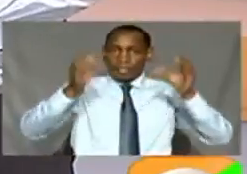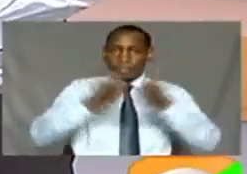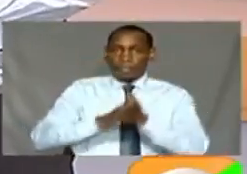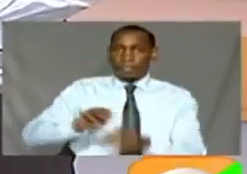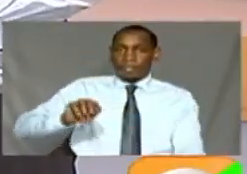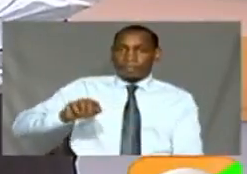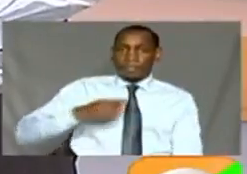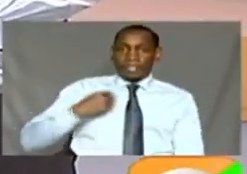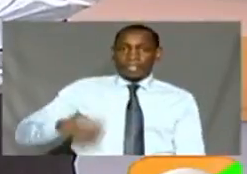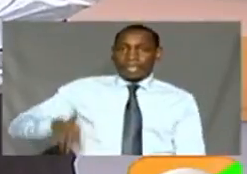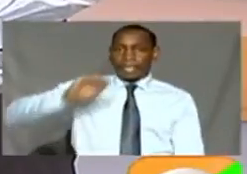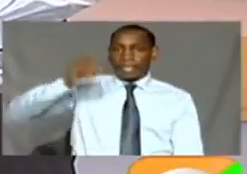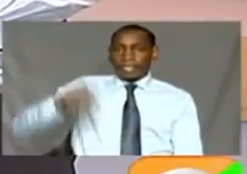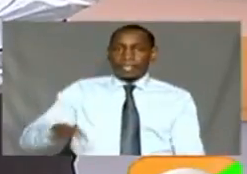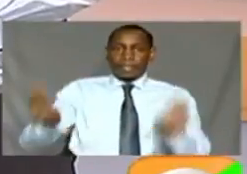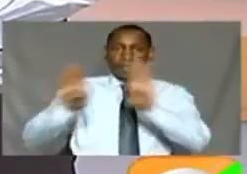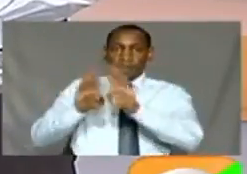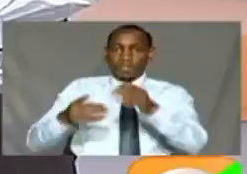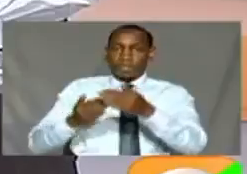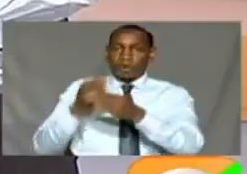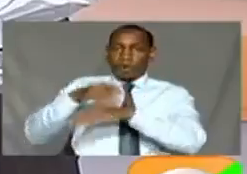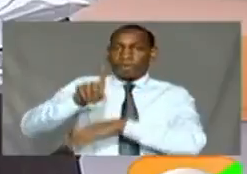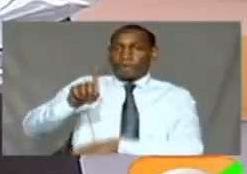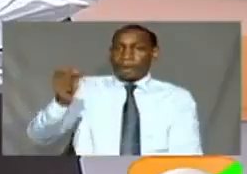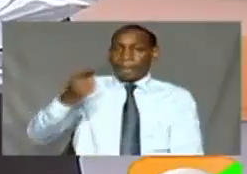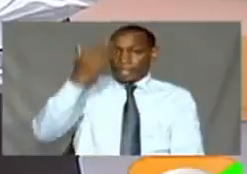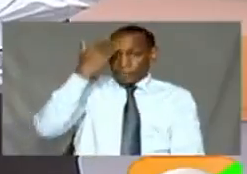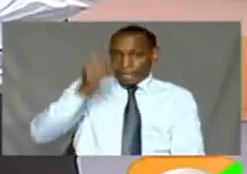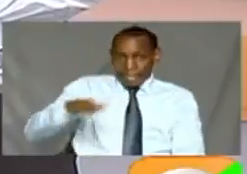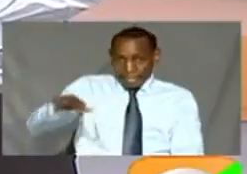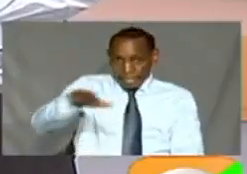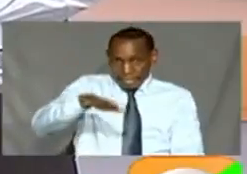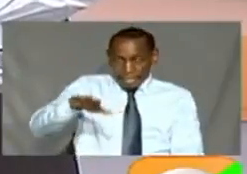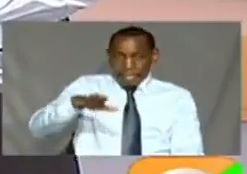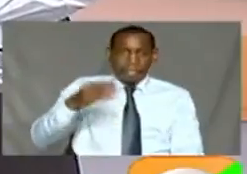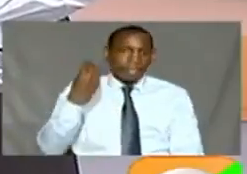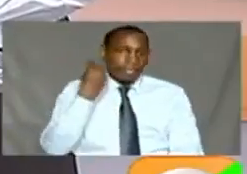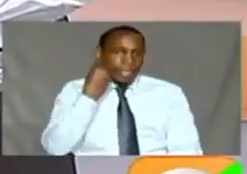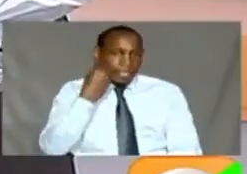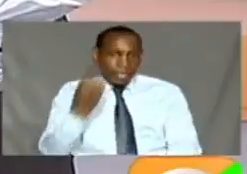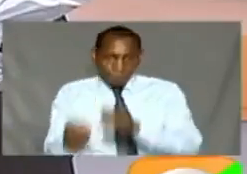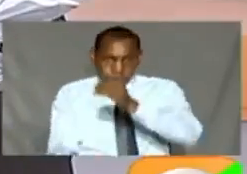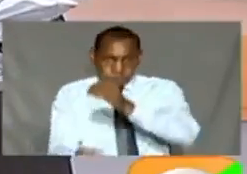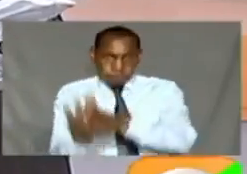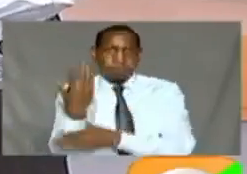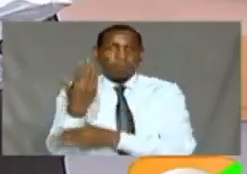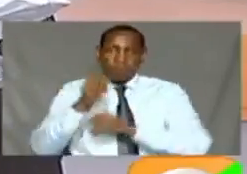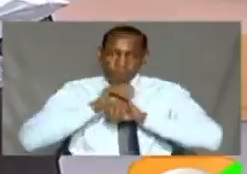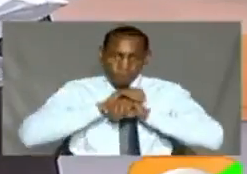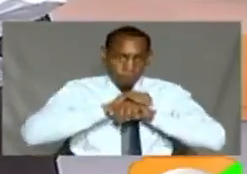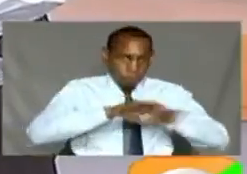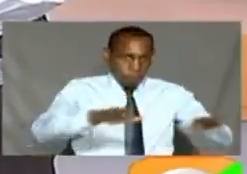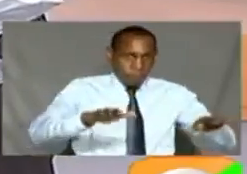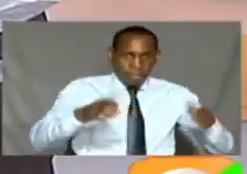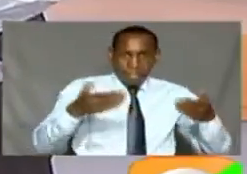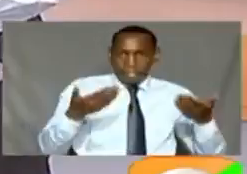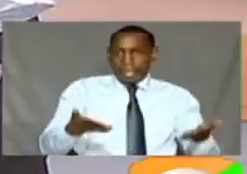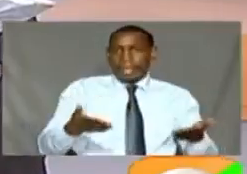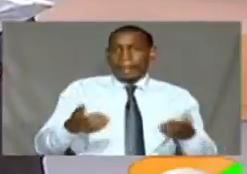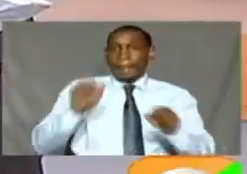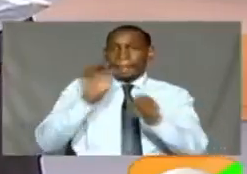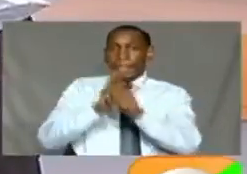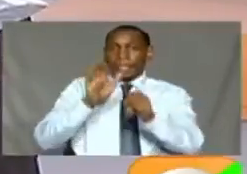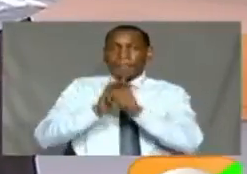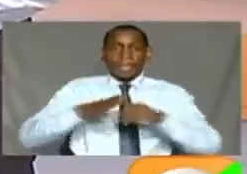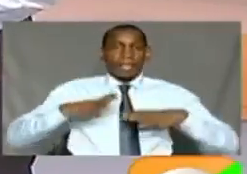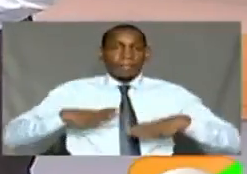been on lockdown for slightly more than 1 month, given that it was the epicenter of the coronavirus outbreak that has now seen thousands